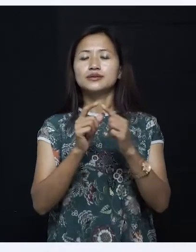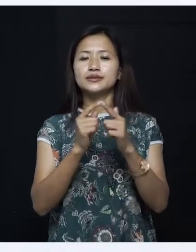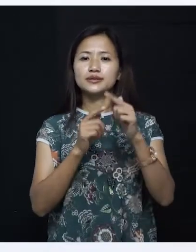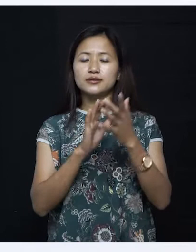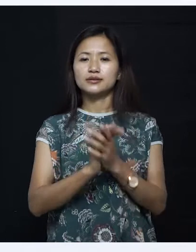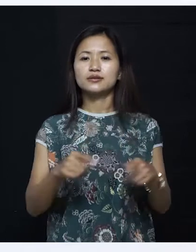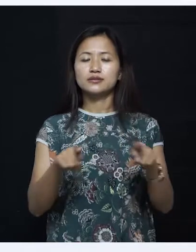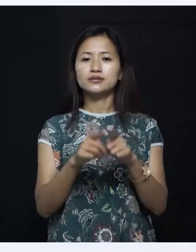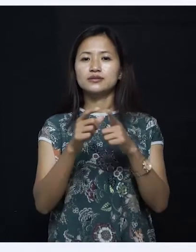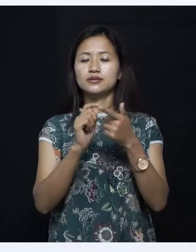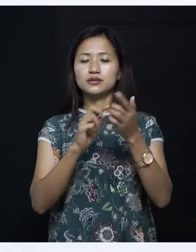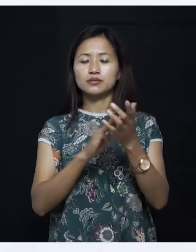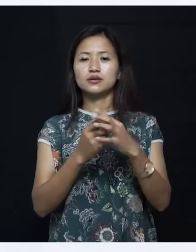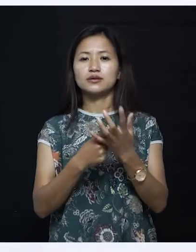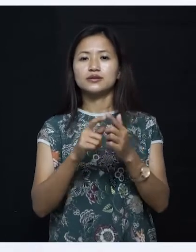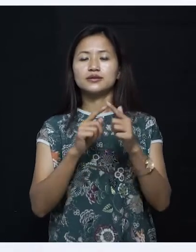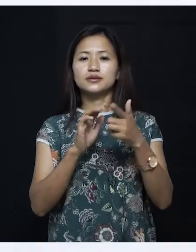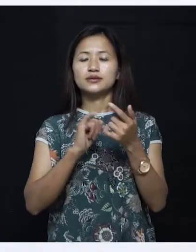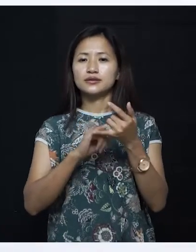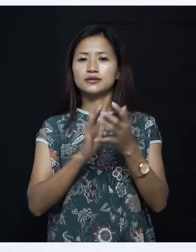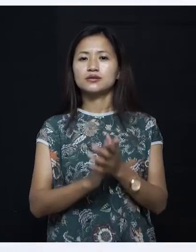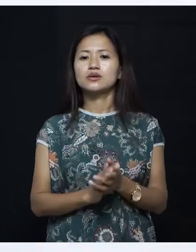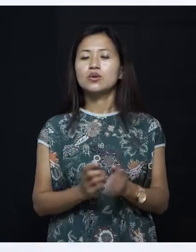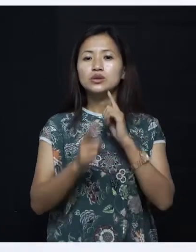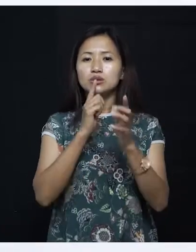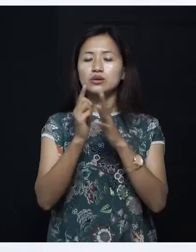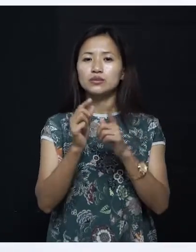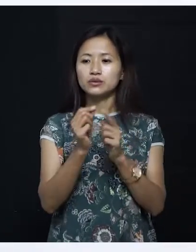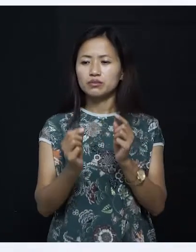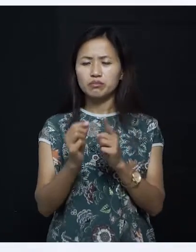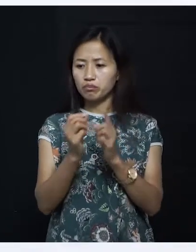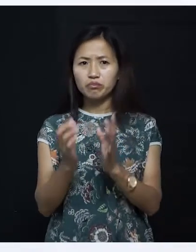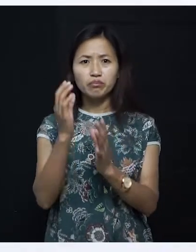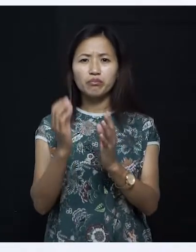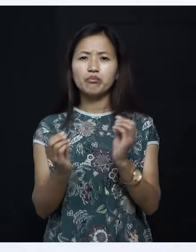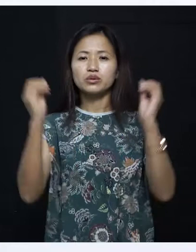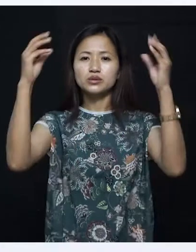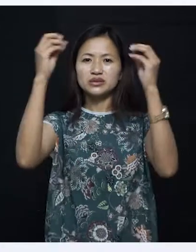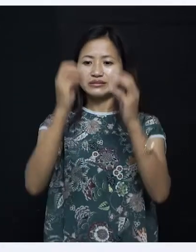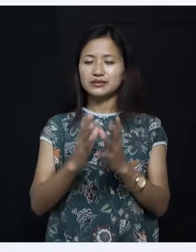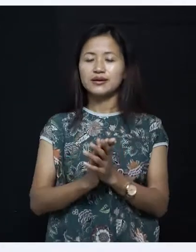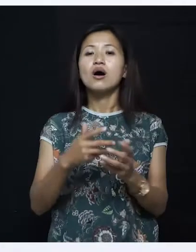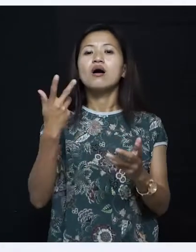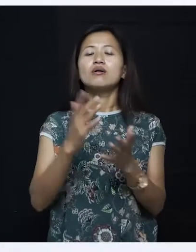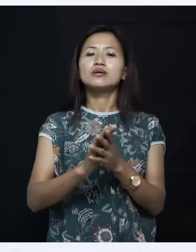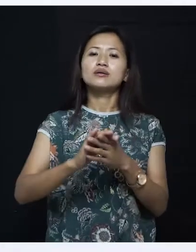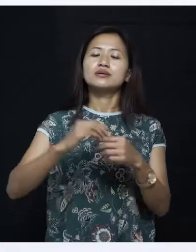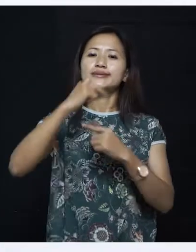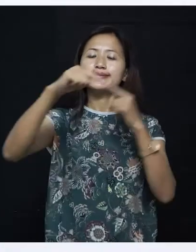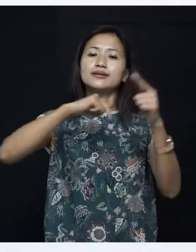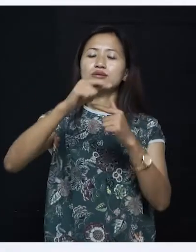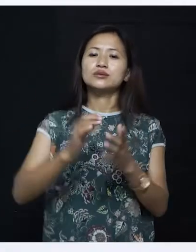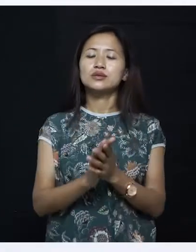demerits. So here when we talk about pollution, okay, how the industries are polluting or